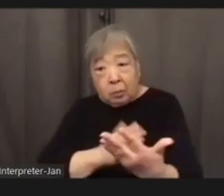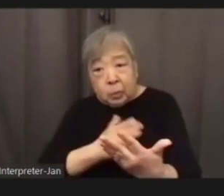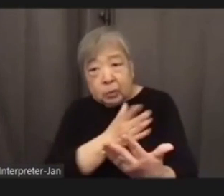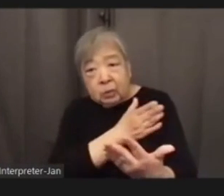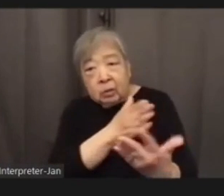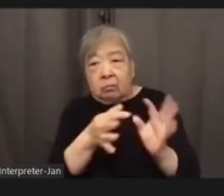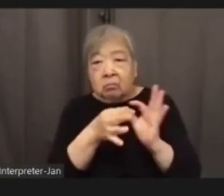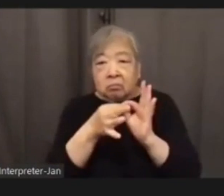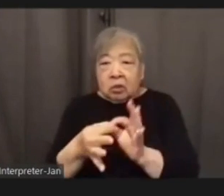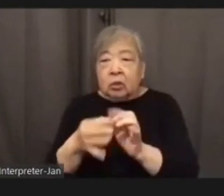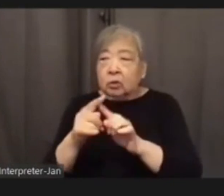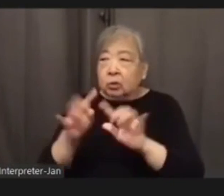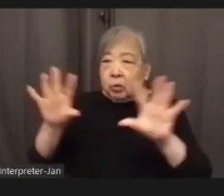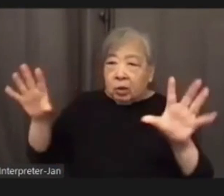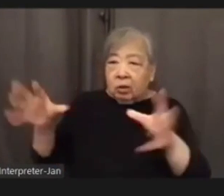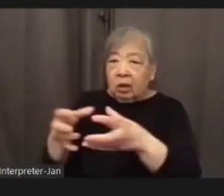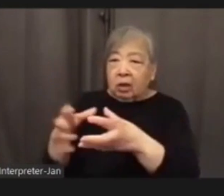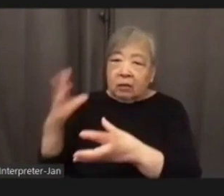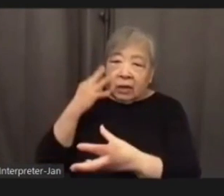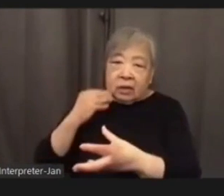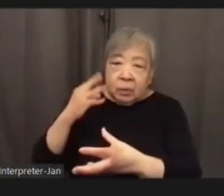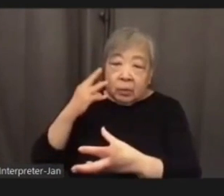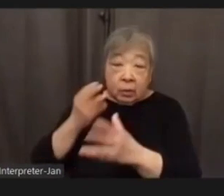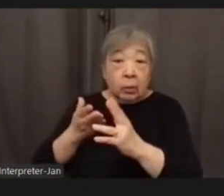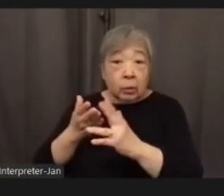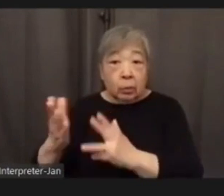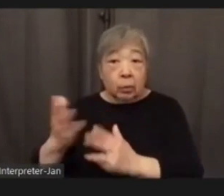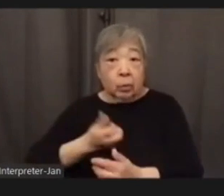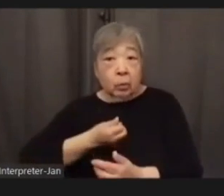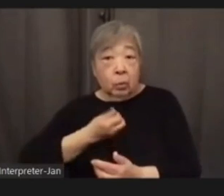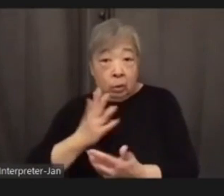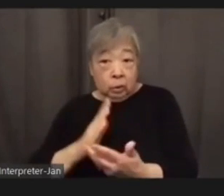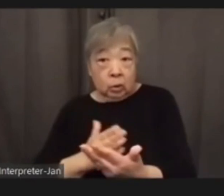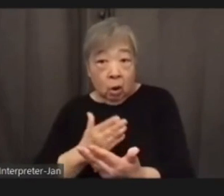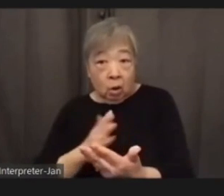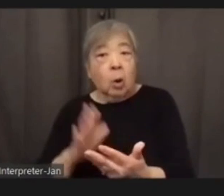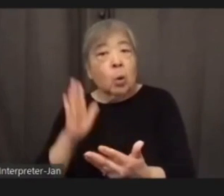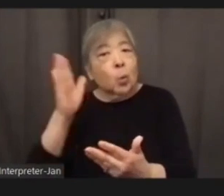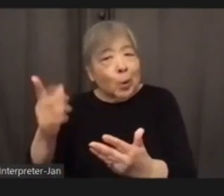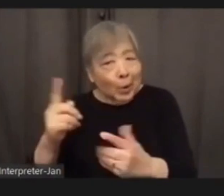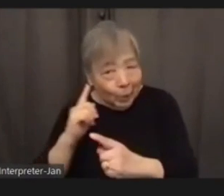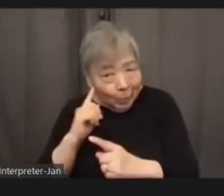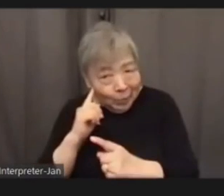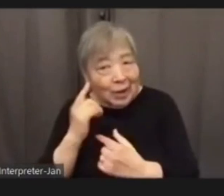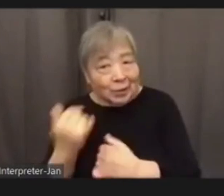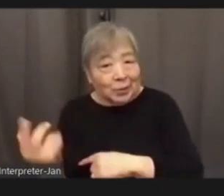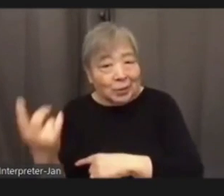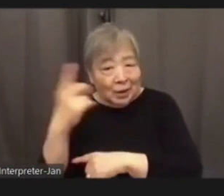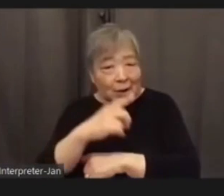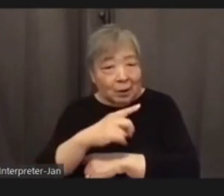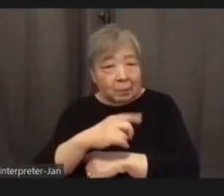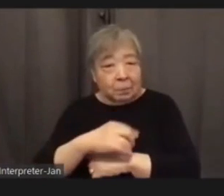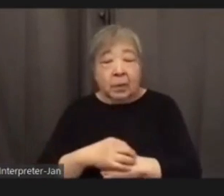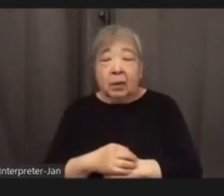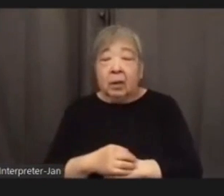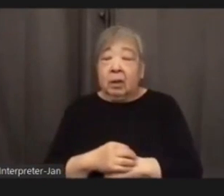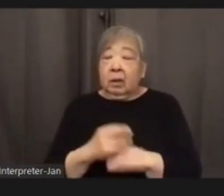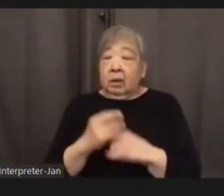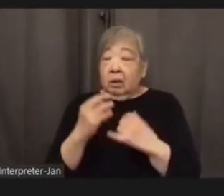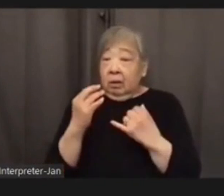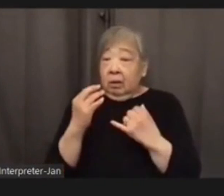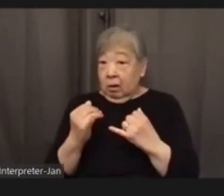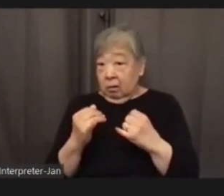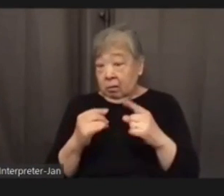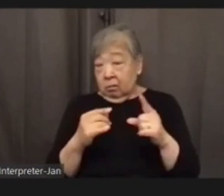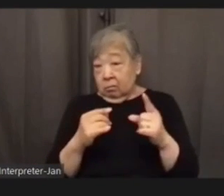speak directly to collective experiences through song. And you're going to hear that up and down and back and forth today. Now, the